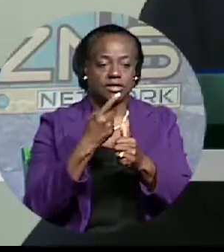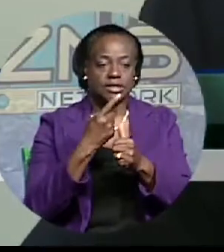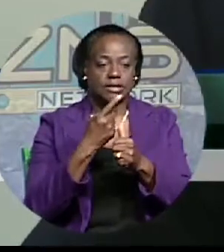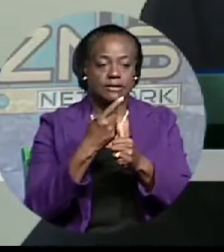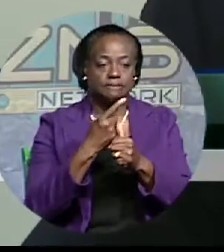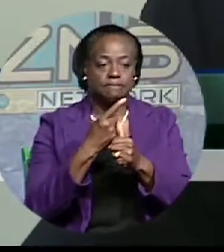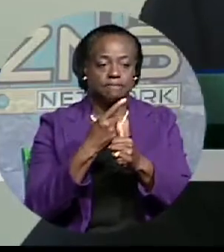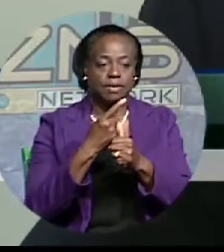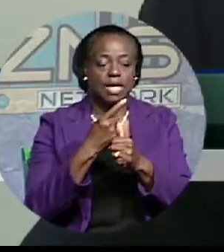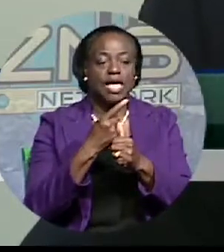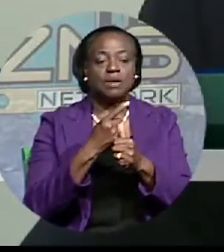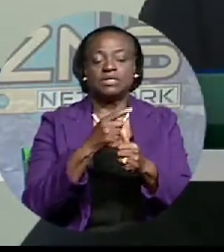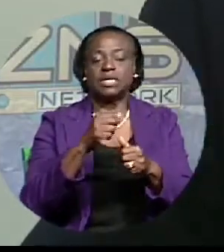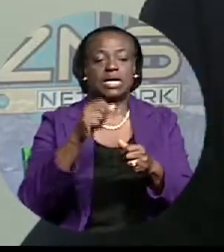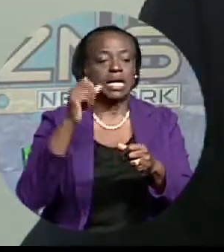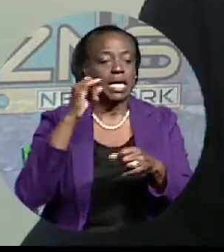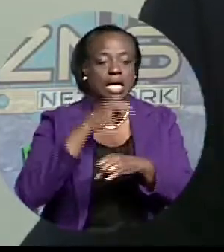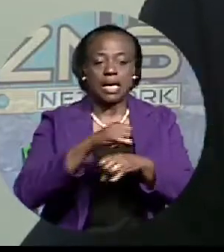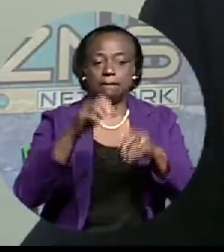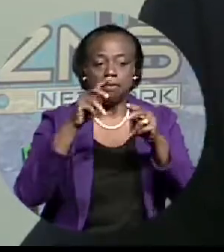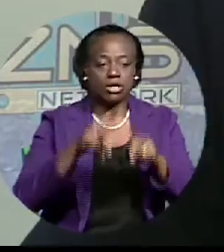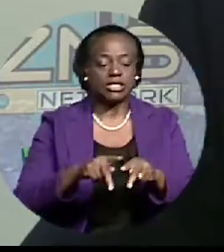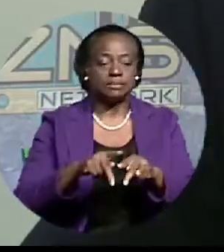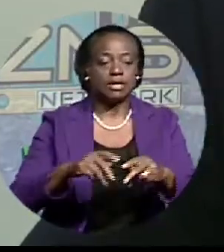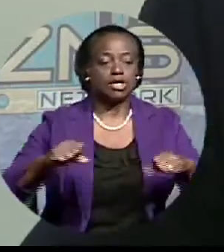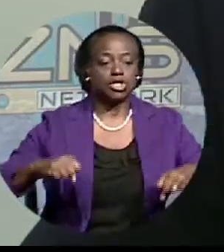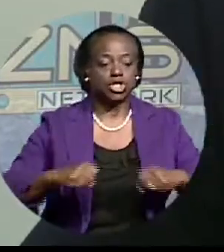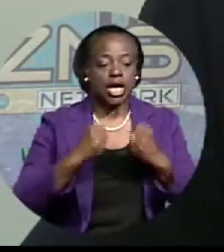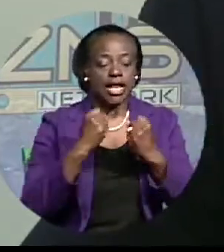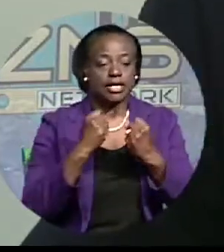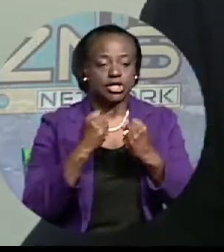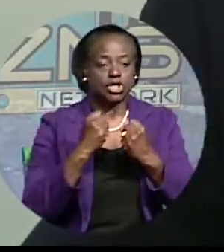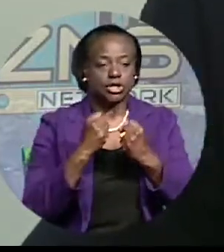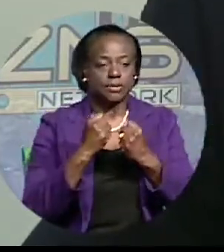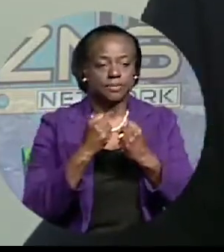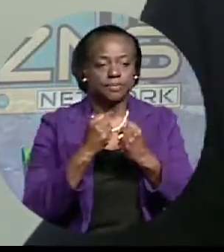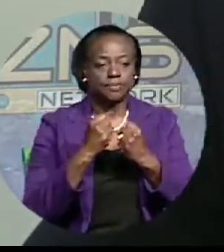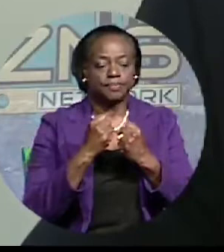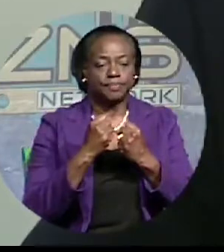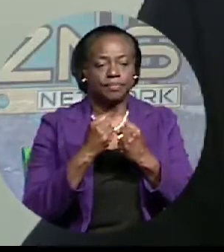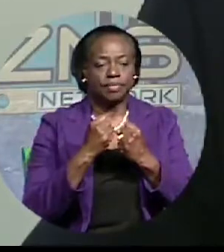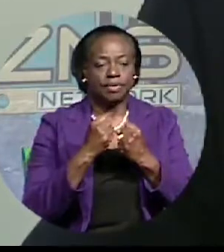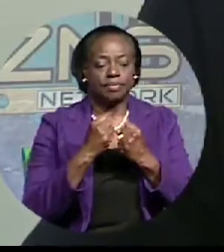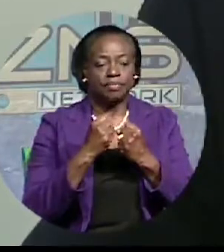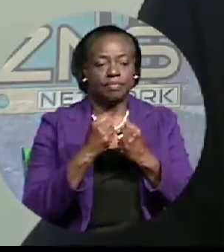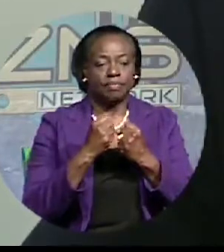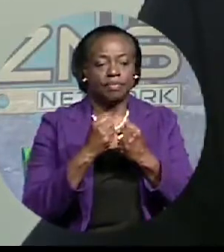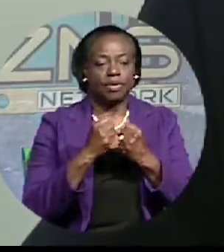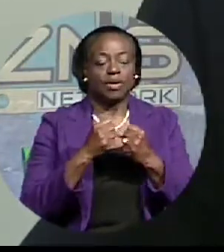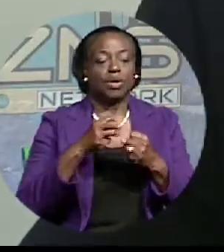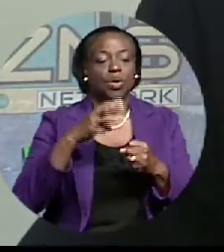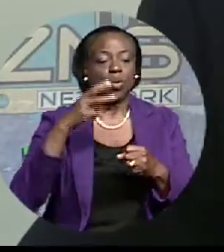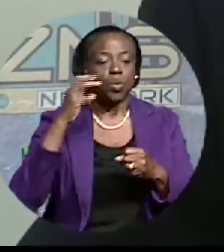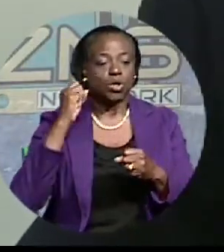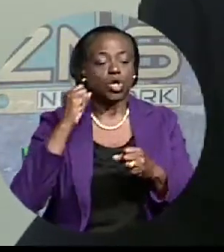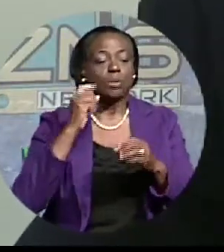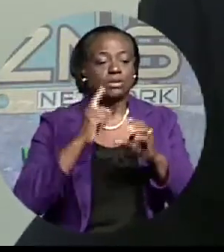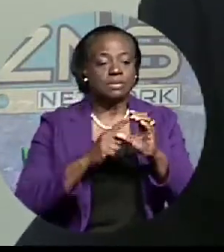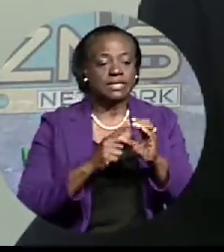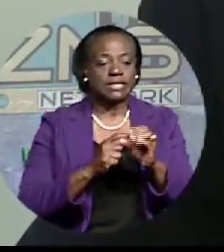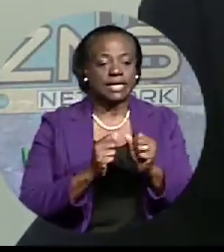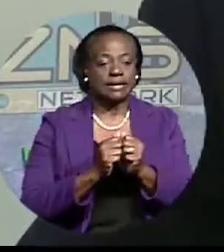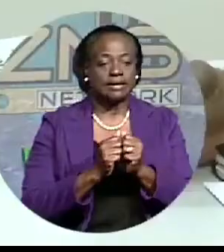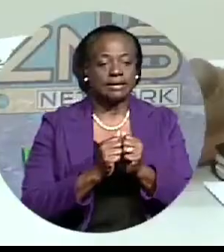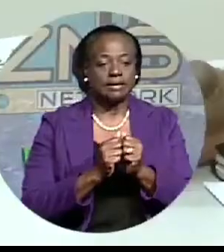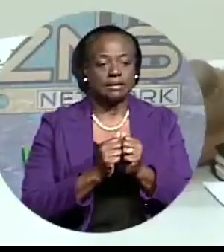impossible challenge. We suggested January 1 was the most optimistic estimate, and April 1